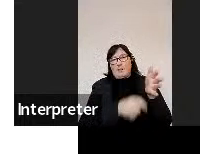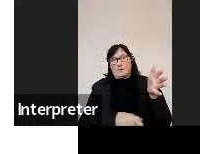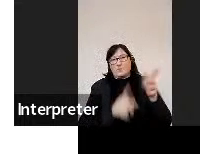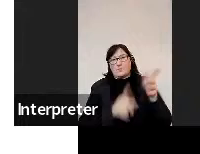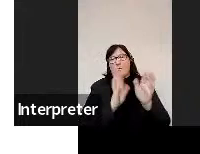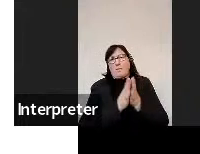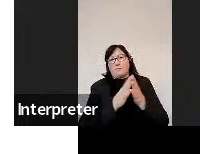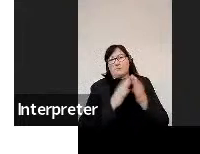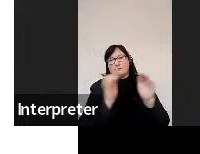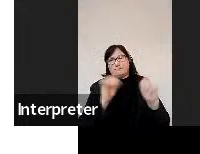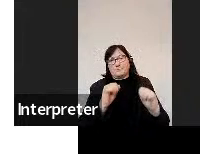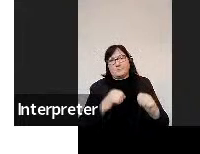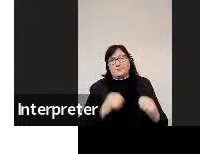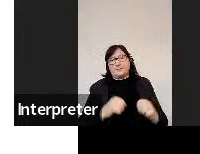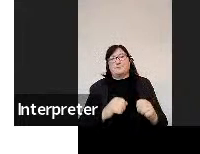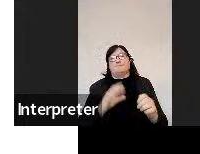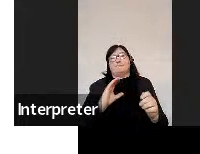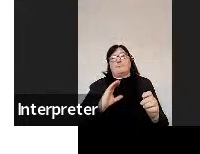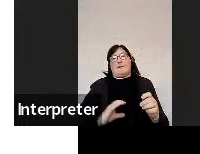client types.